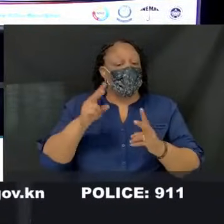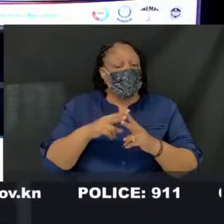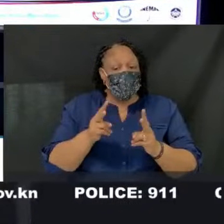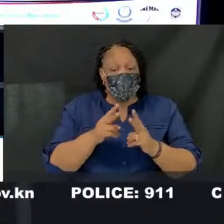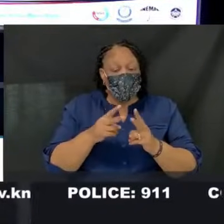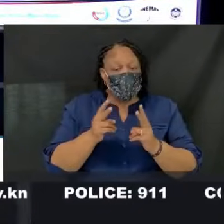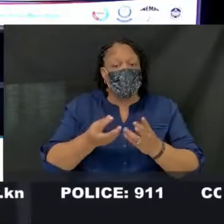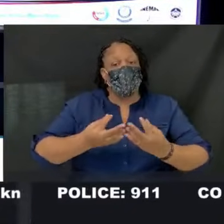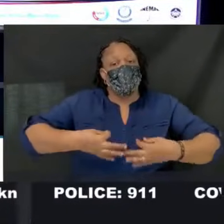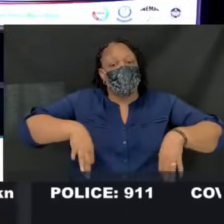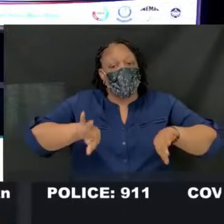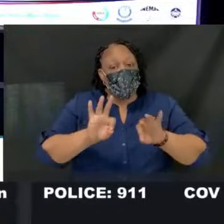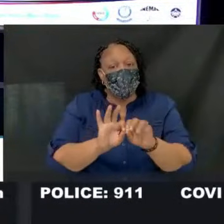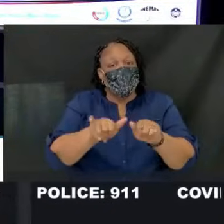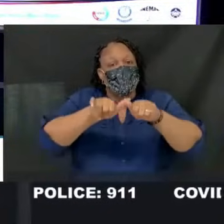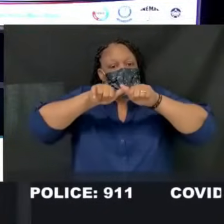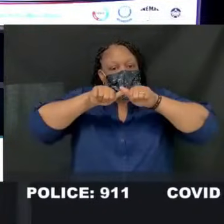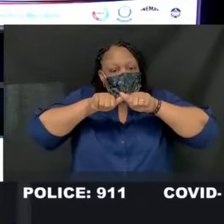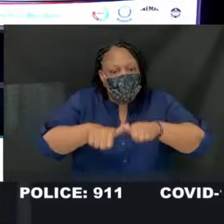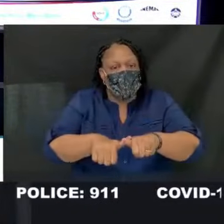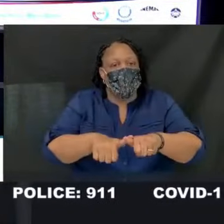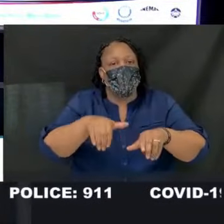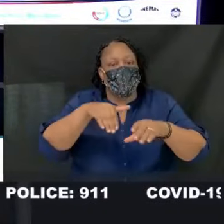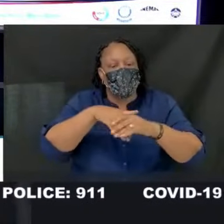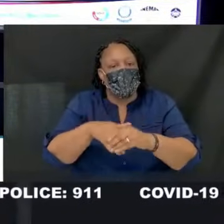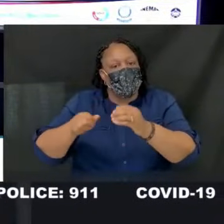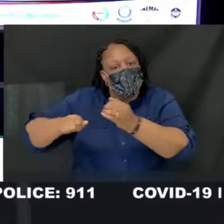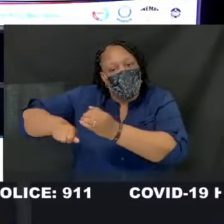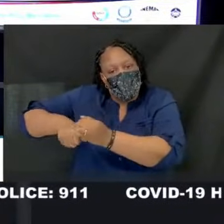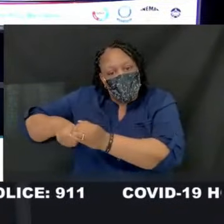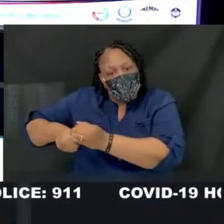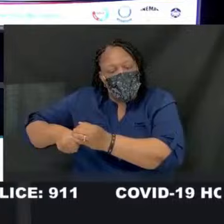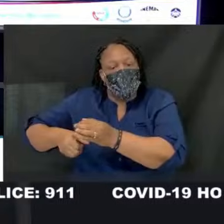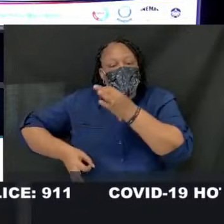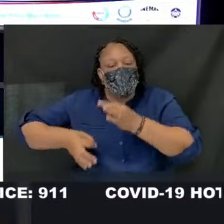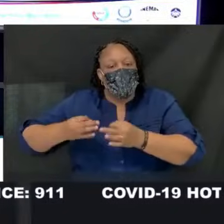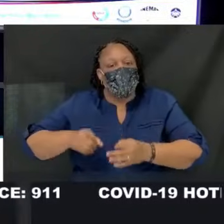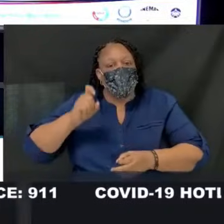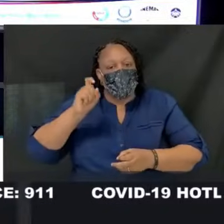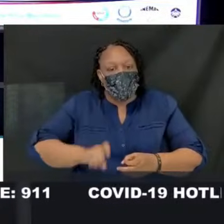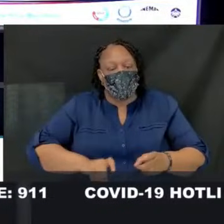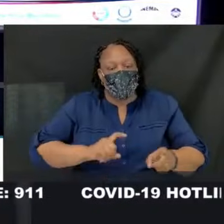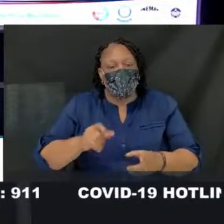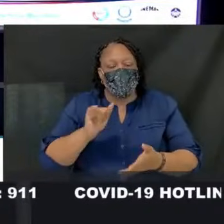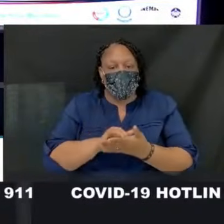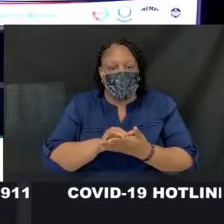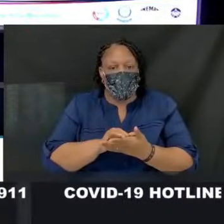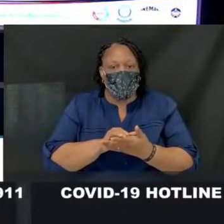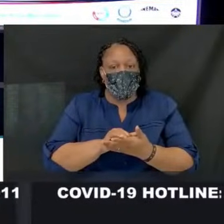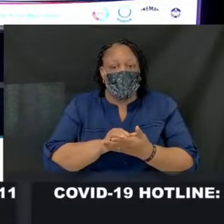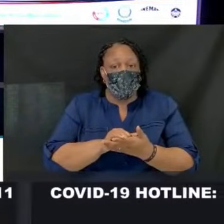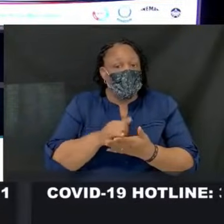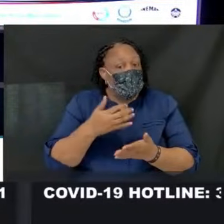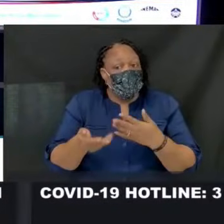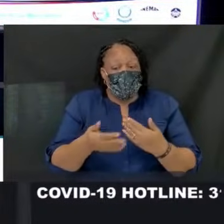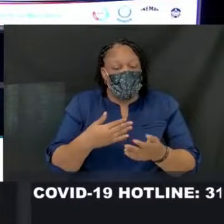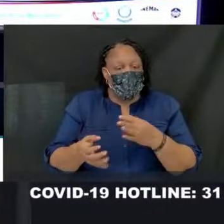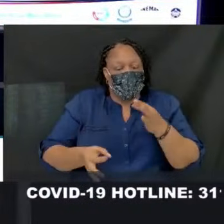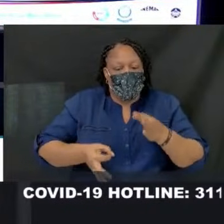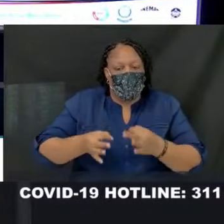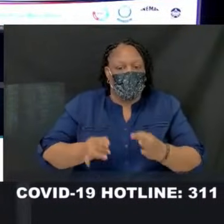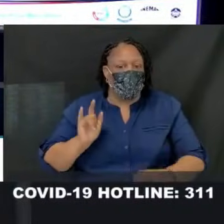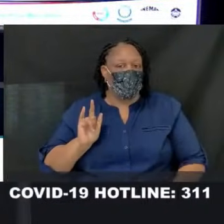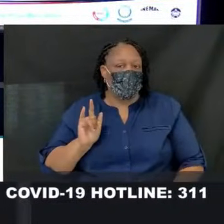in quarantine when you are required to do so, whether it is through travel or